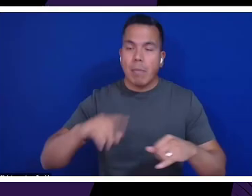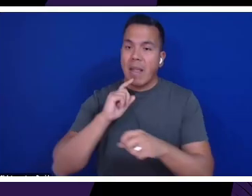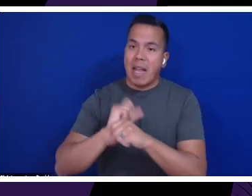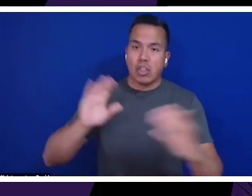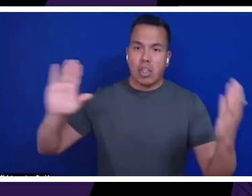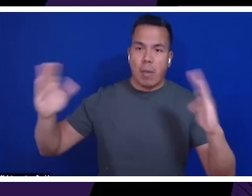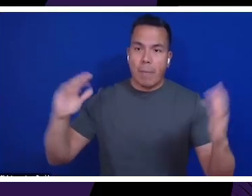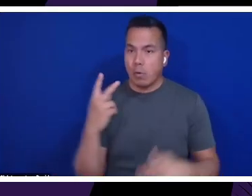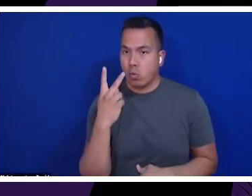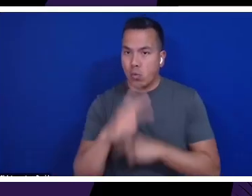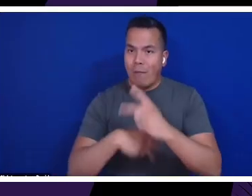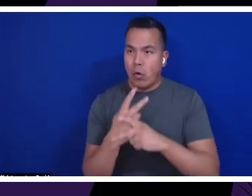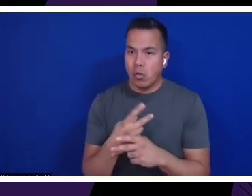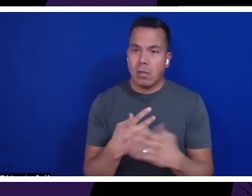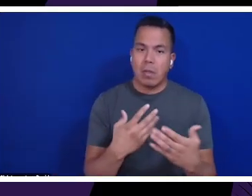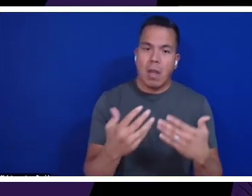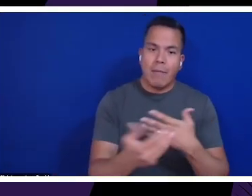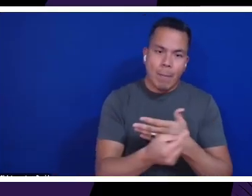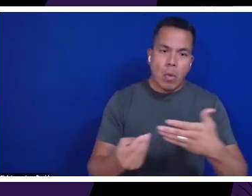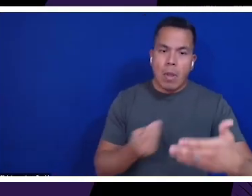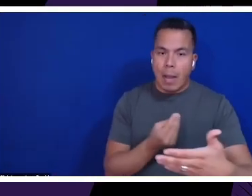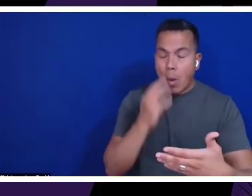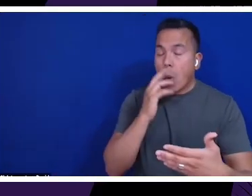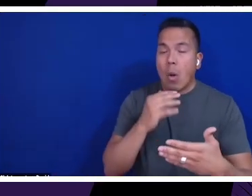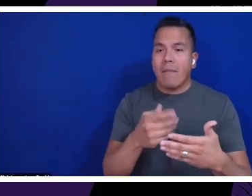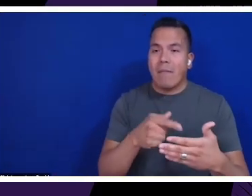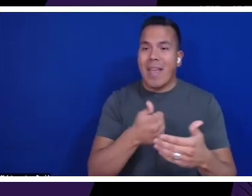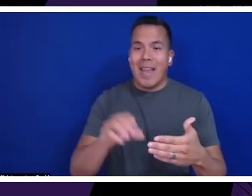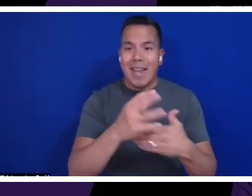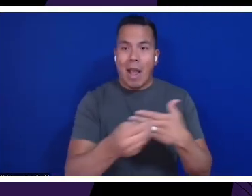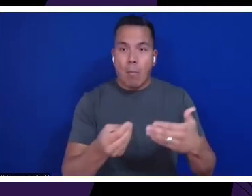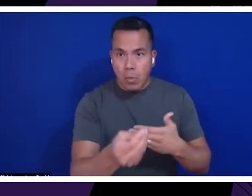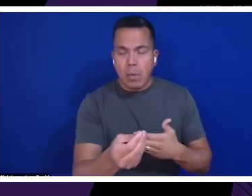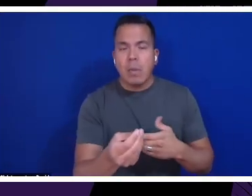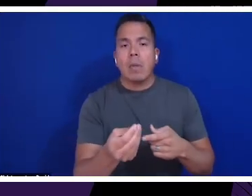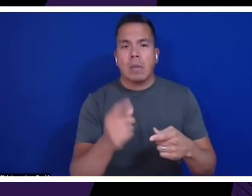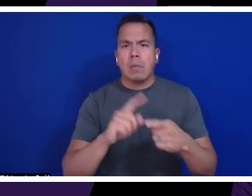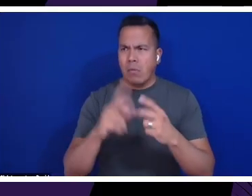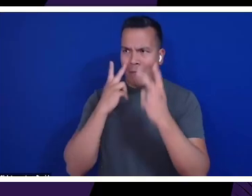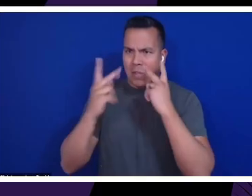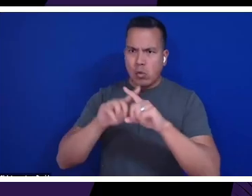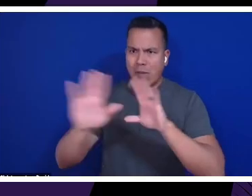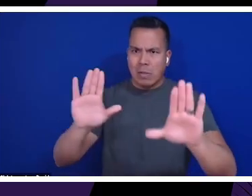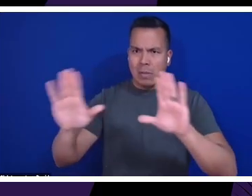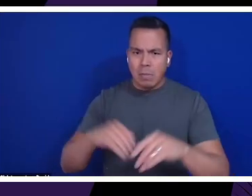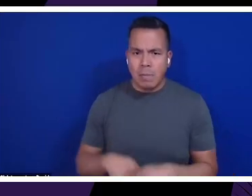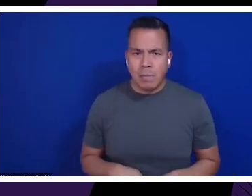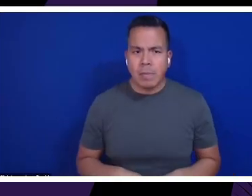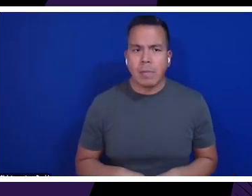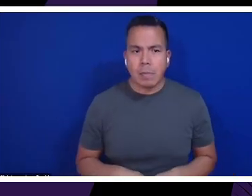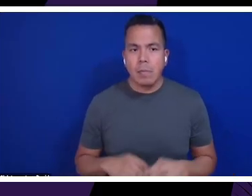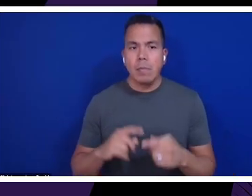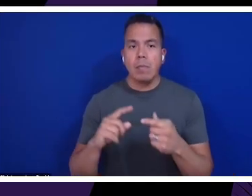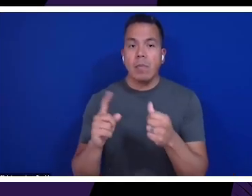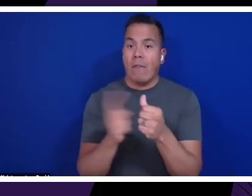versions of a rendered output, pixel by pixel, to detect visual differences. Here's how it works. When the first test